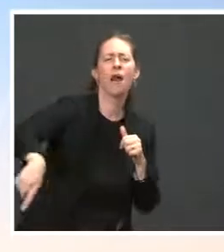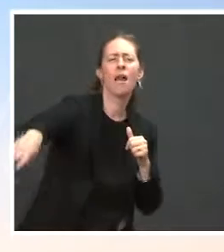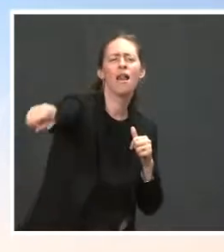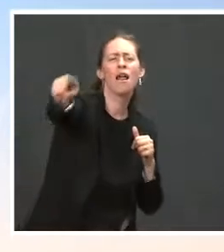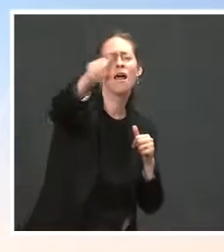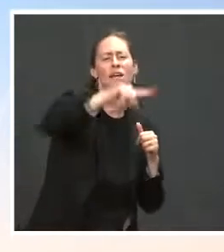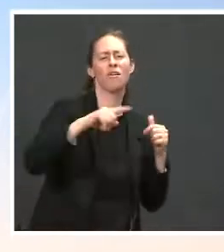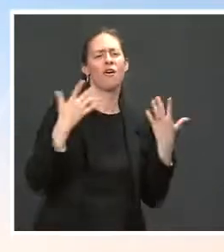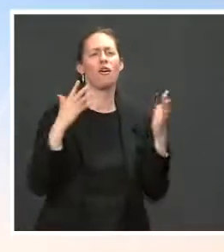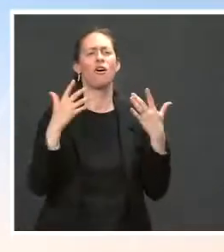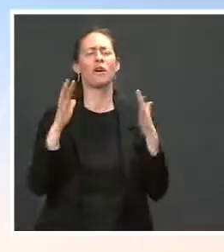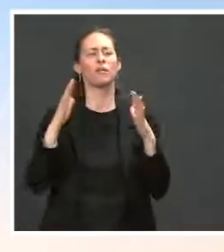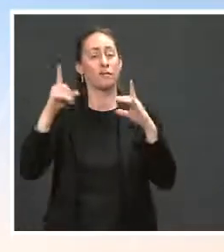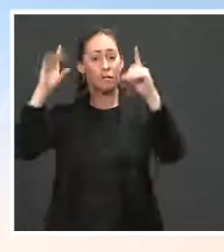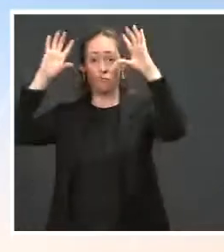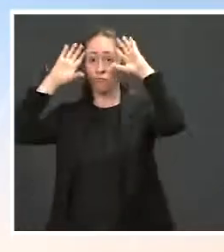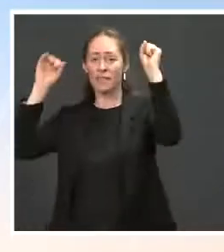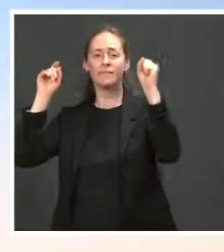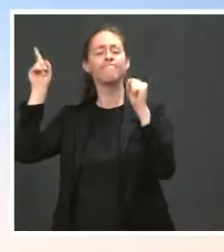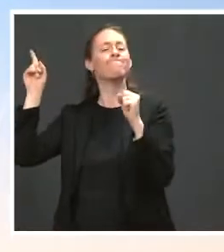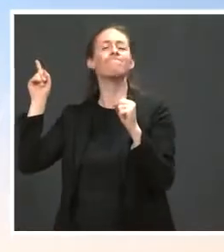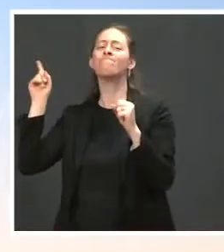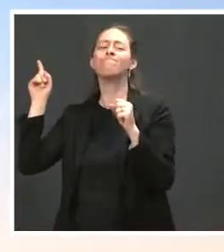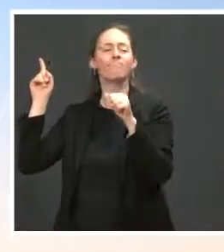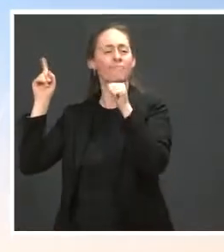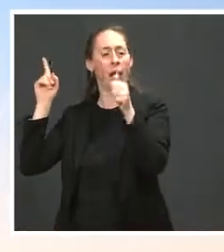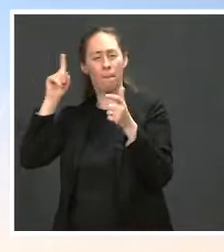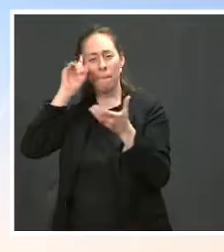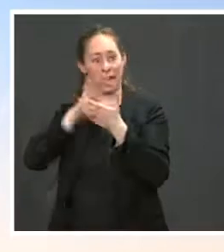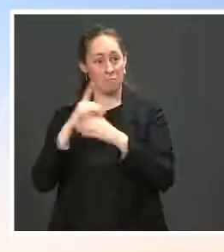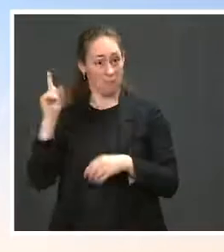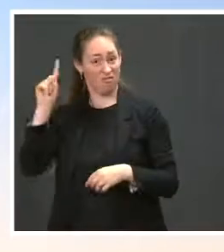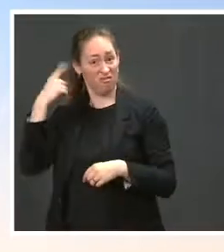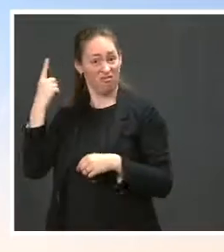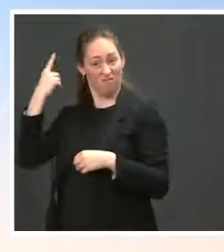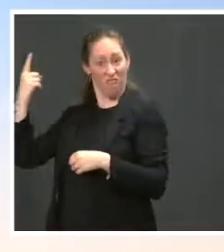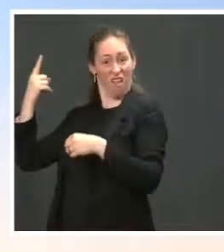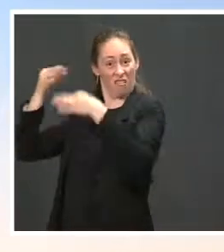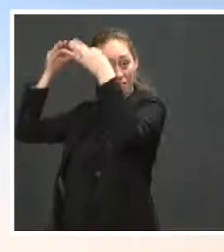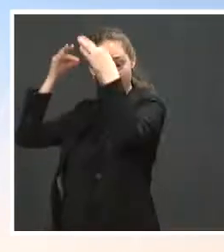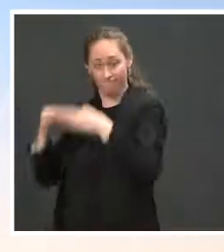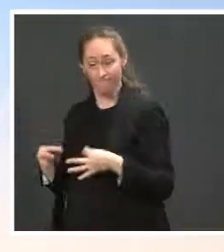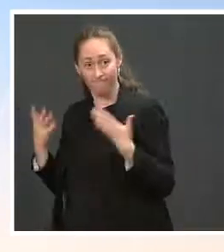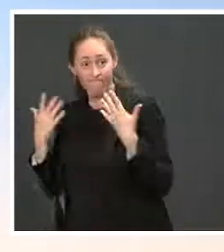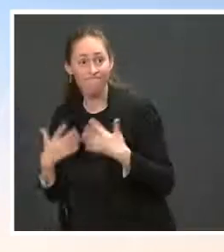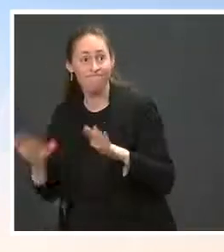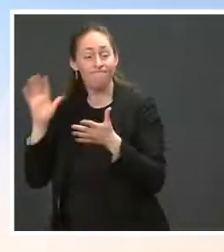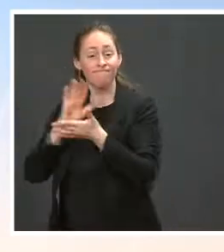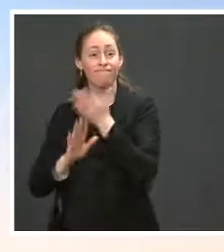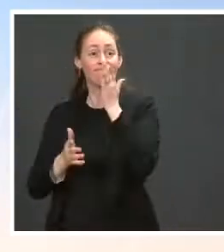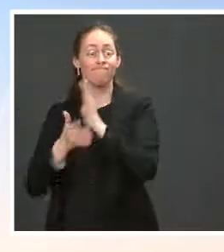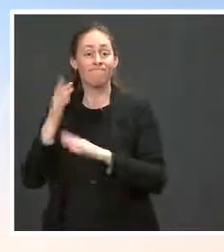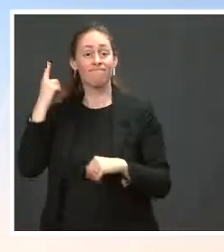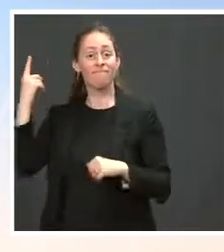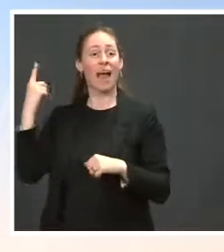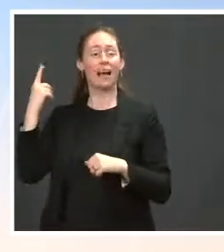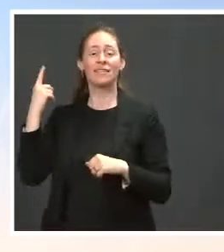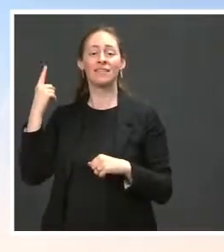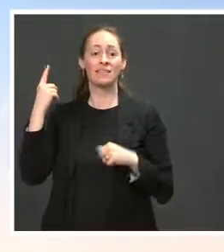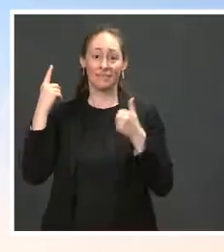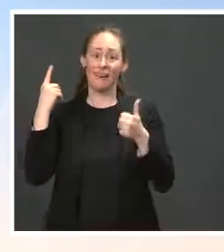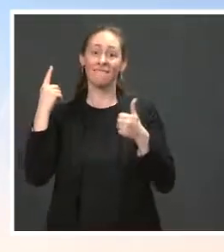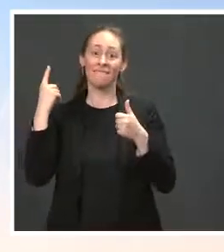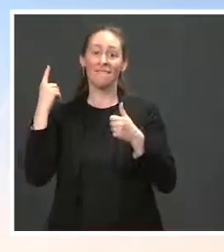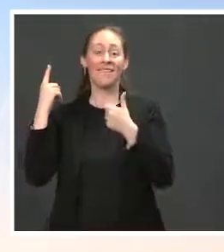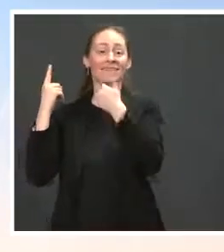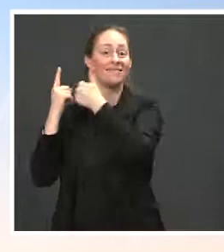doesn't believe that he alone can pull the George Floyd Policing Act across the finish line. That is going to be up